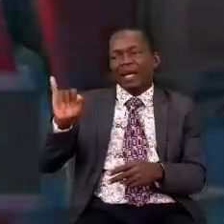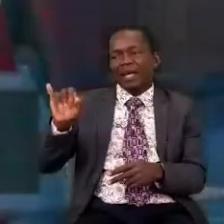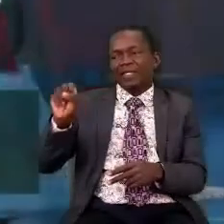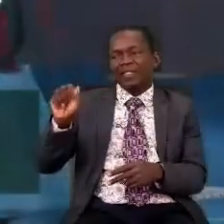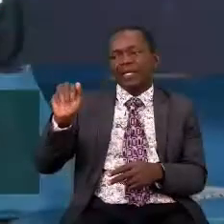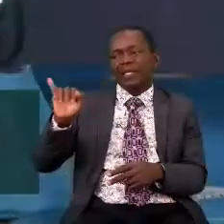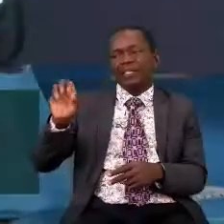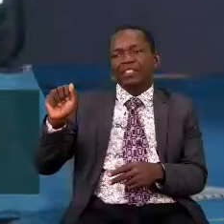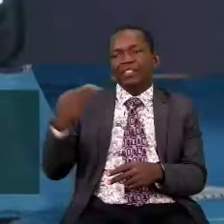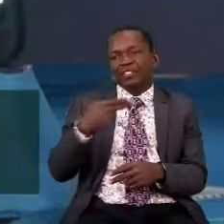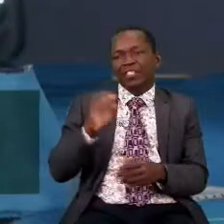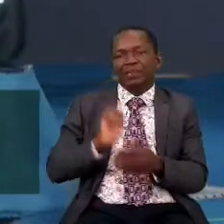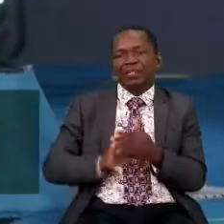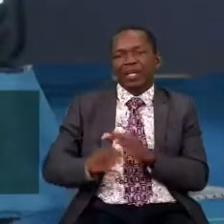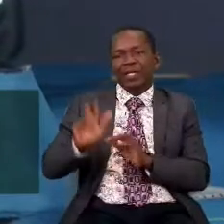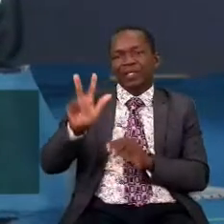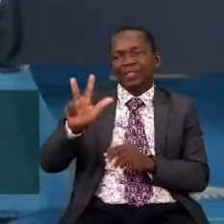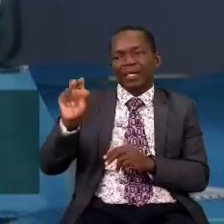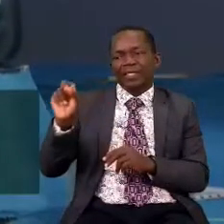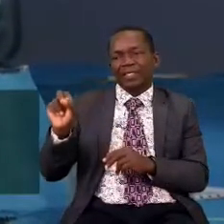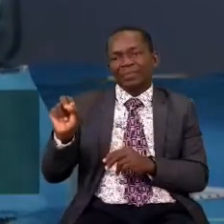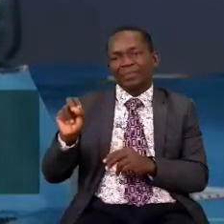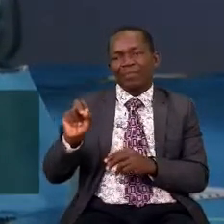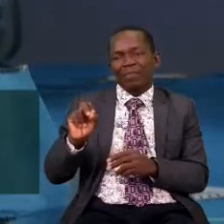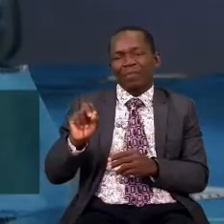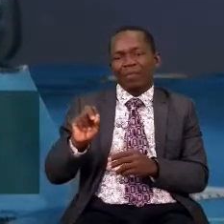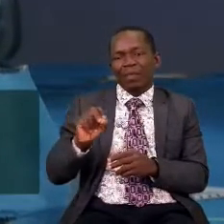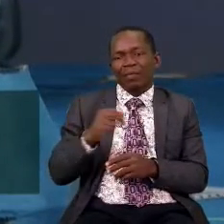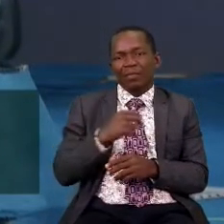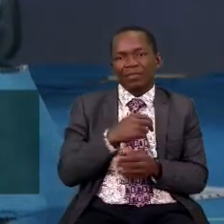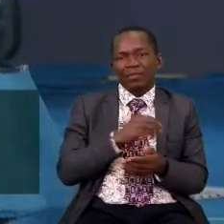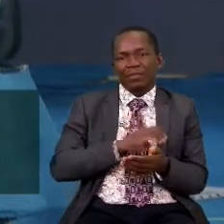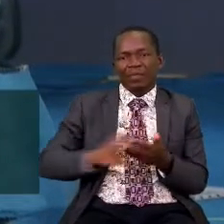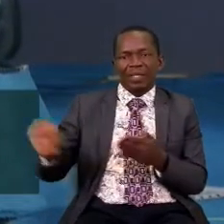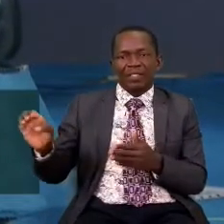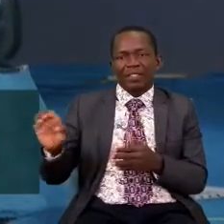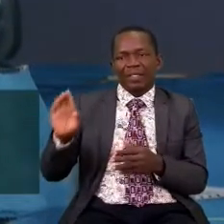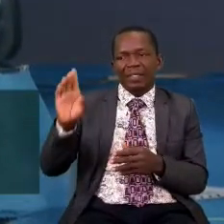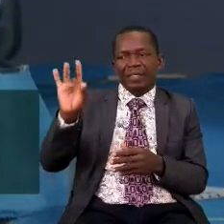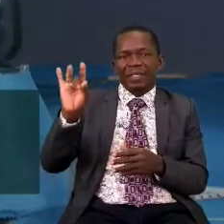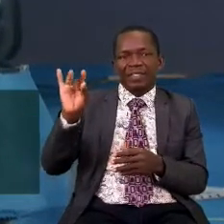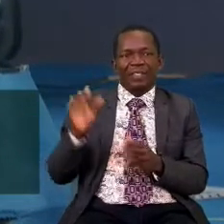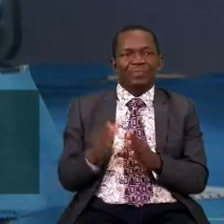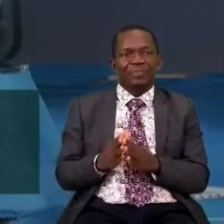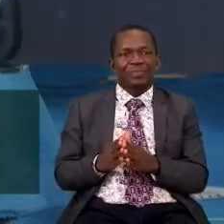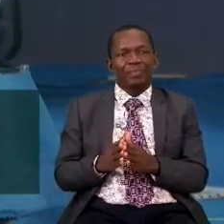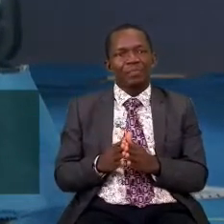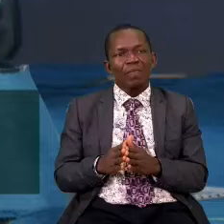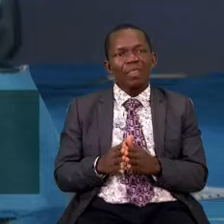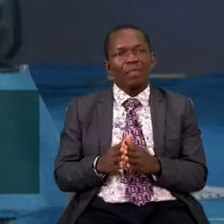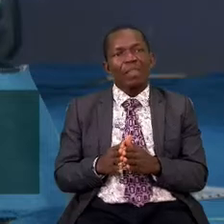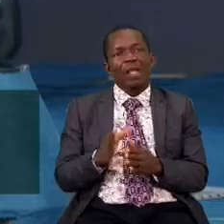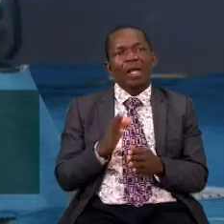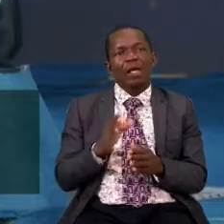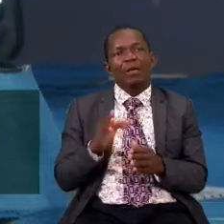God waits. God waits to see. What's your attitude? Are you impatient? Are you hurry, hurry, hurry